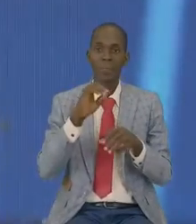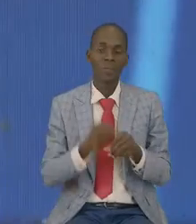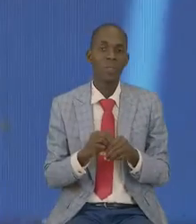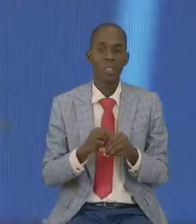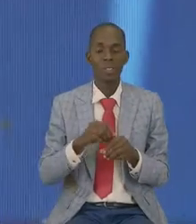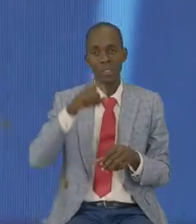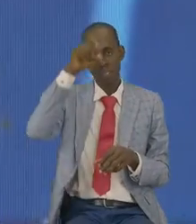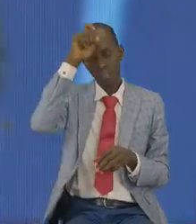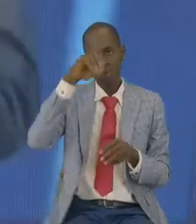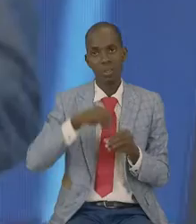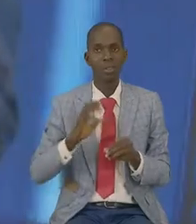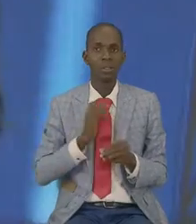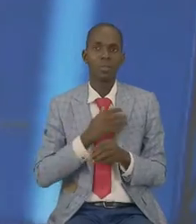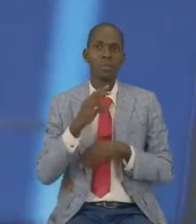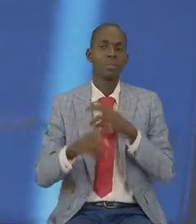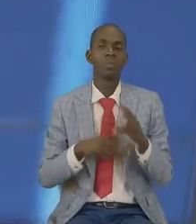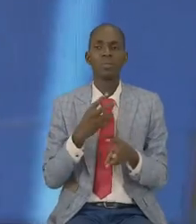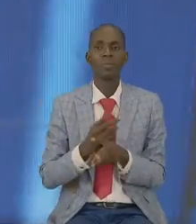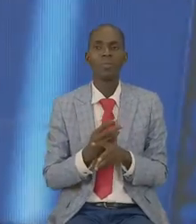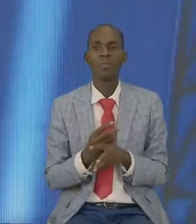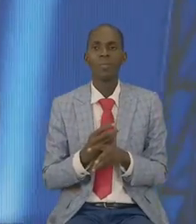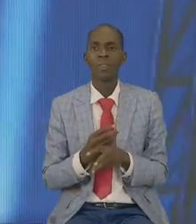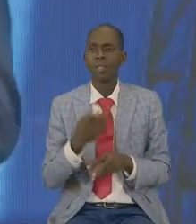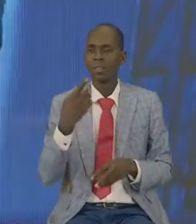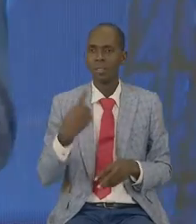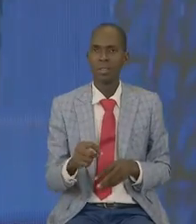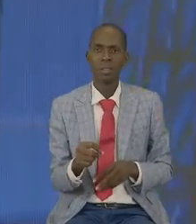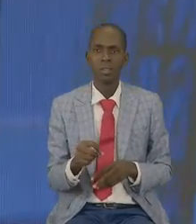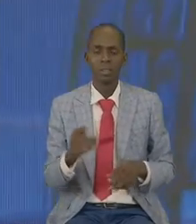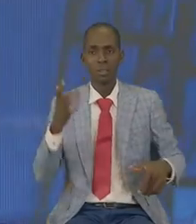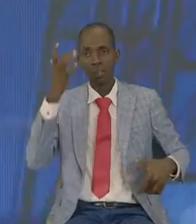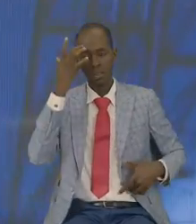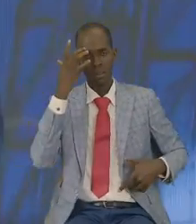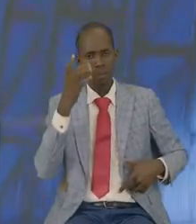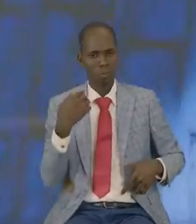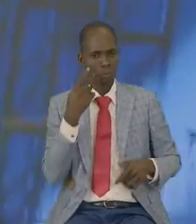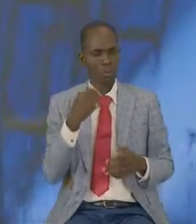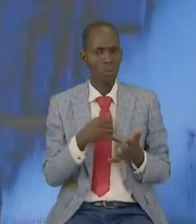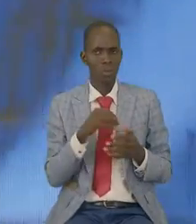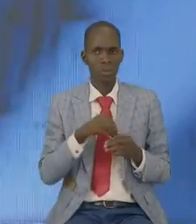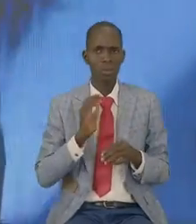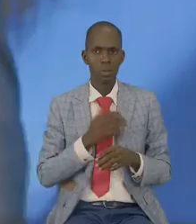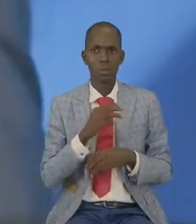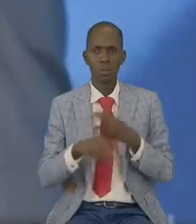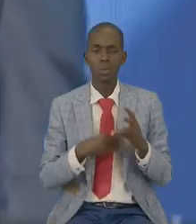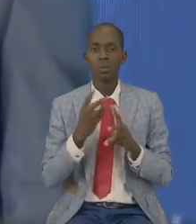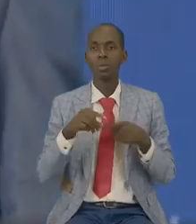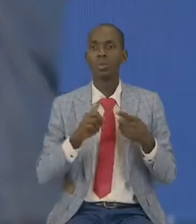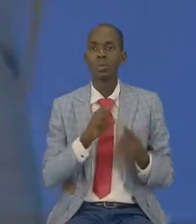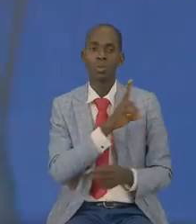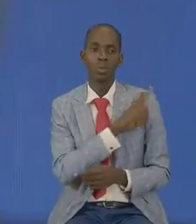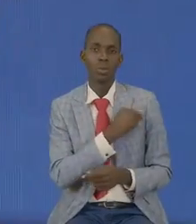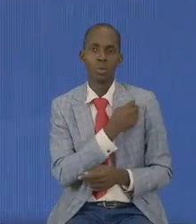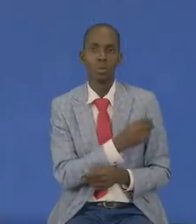world. The diseases, what do we see the diseases in our world? If you go to the hospital and visit